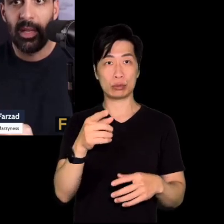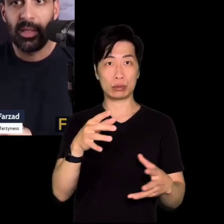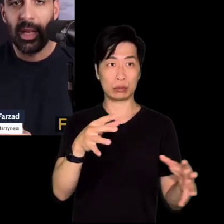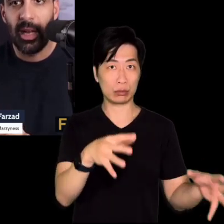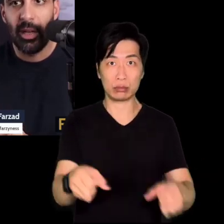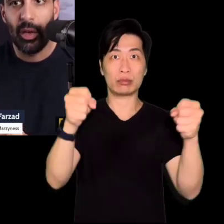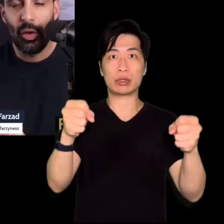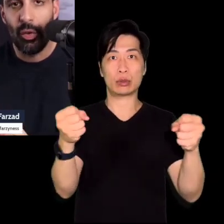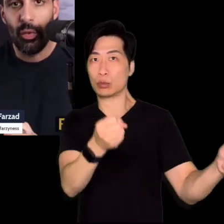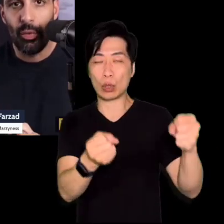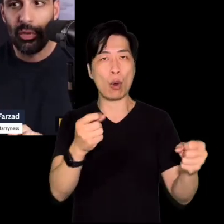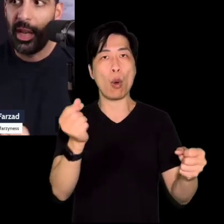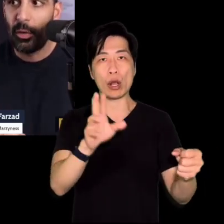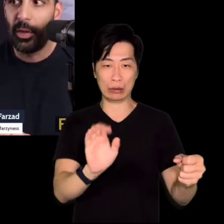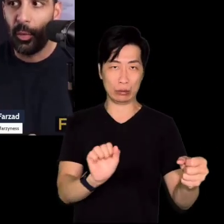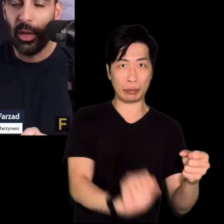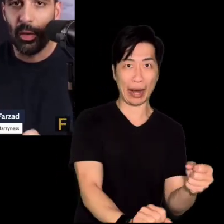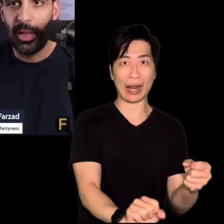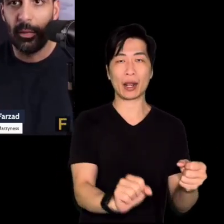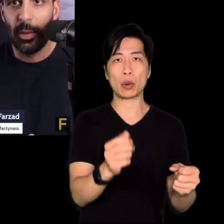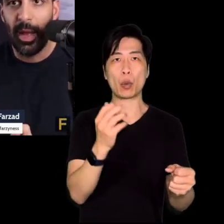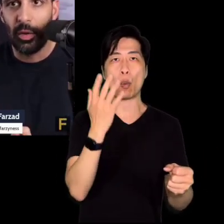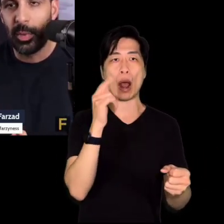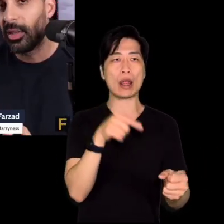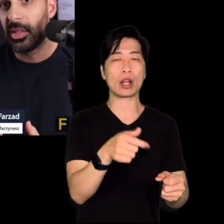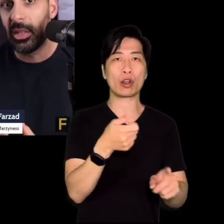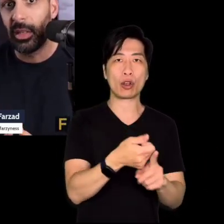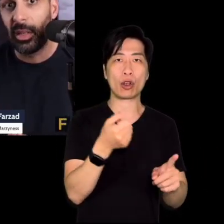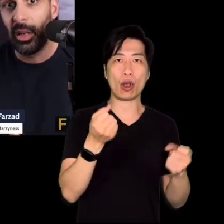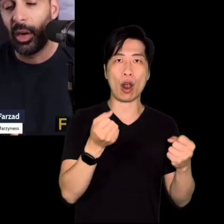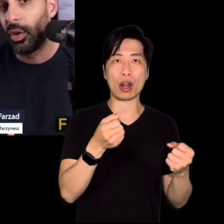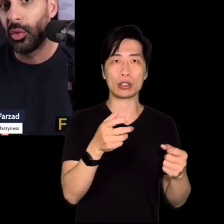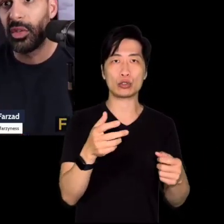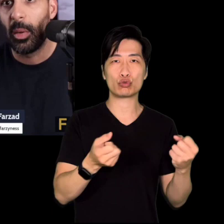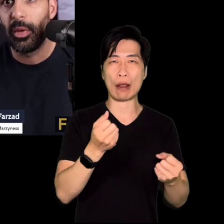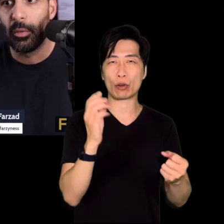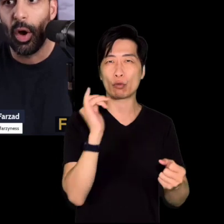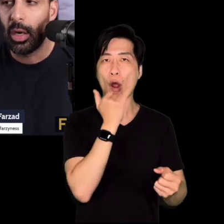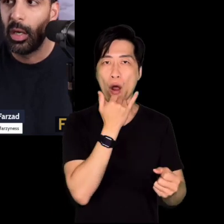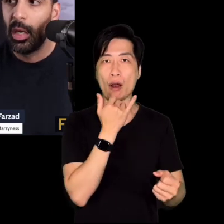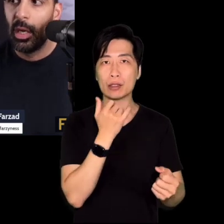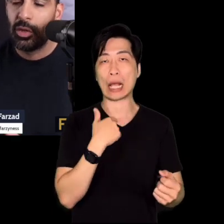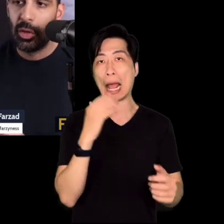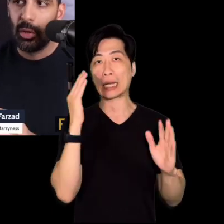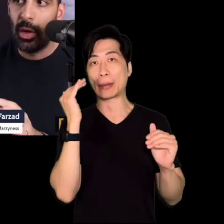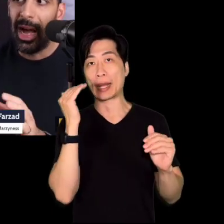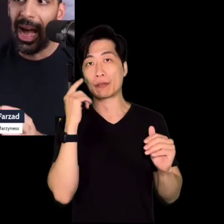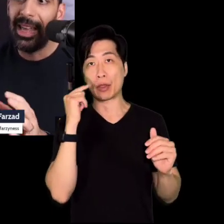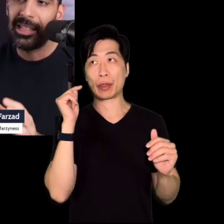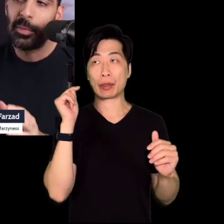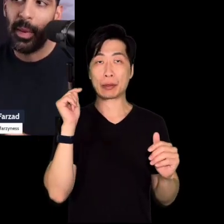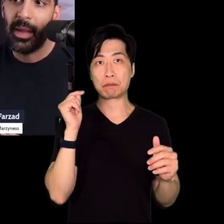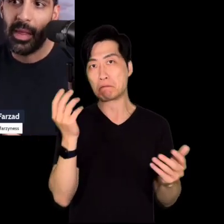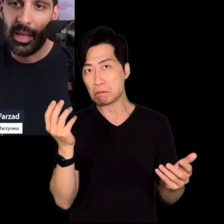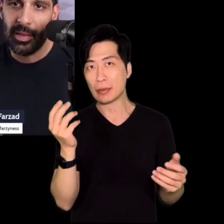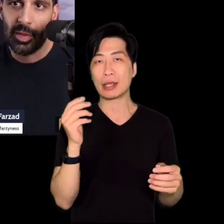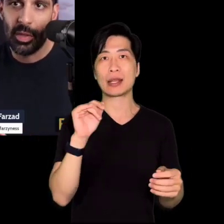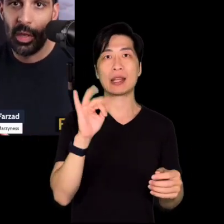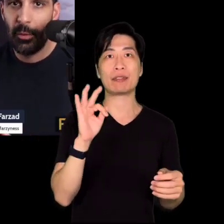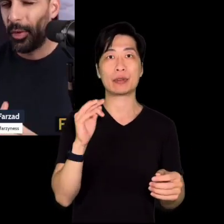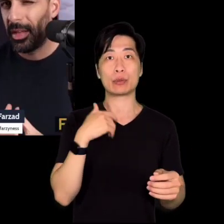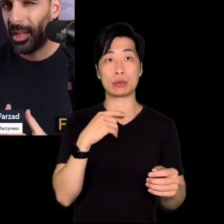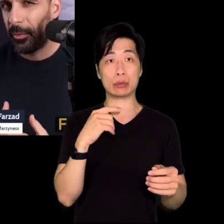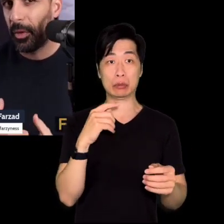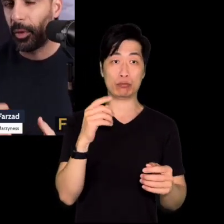basically means that you take over the wheel, you take over the pedals because the car is doing something wrong. So I expect